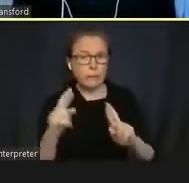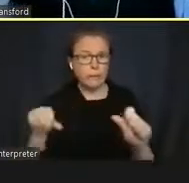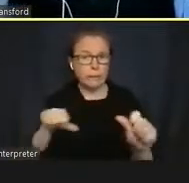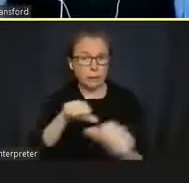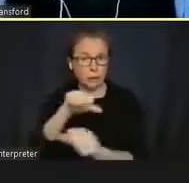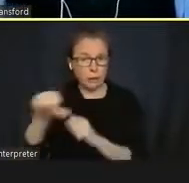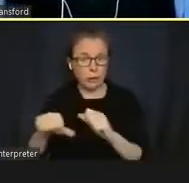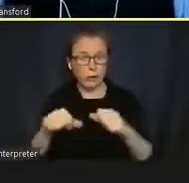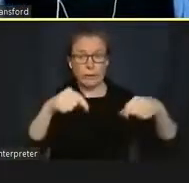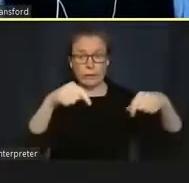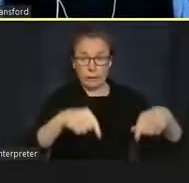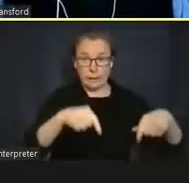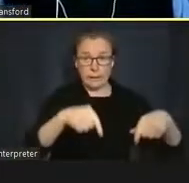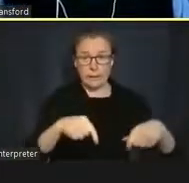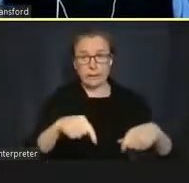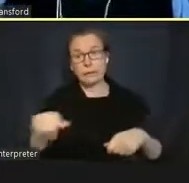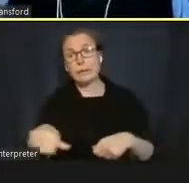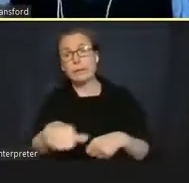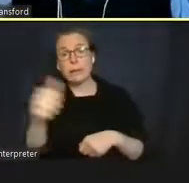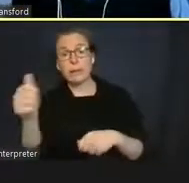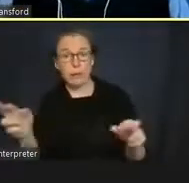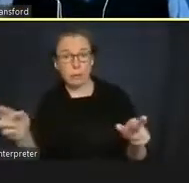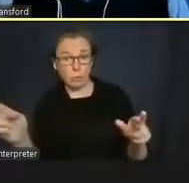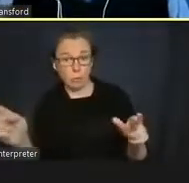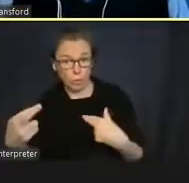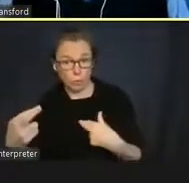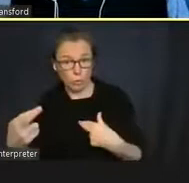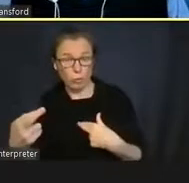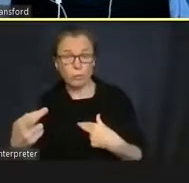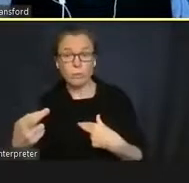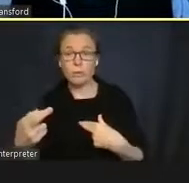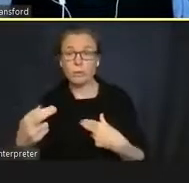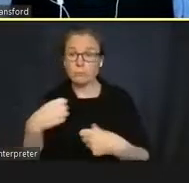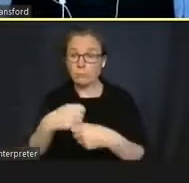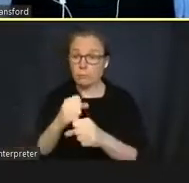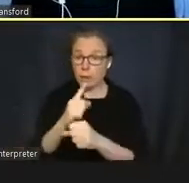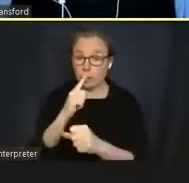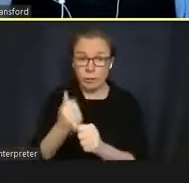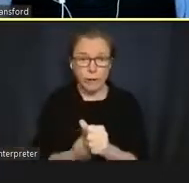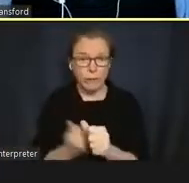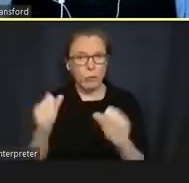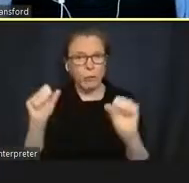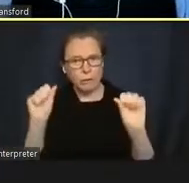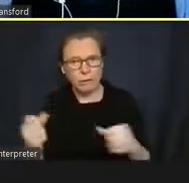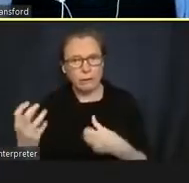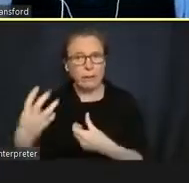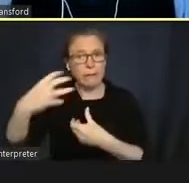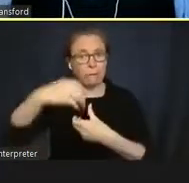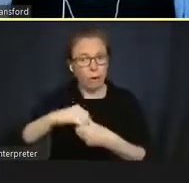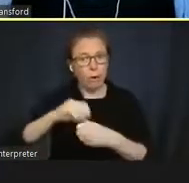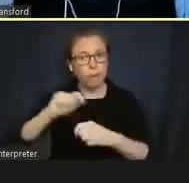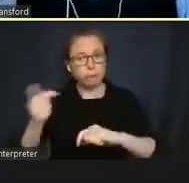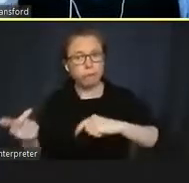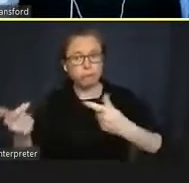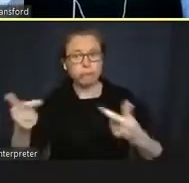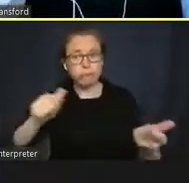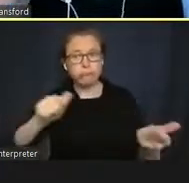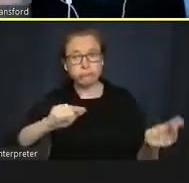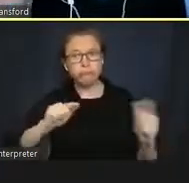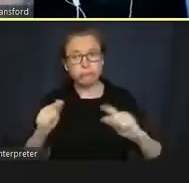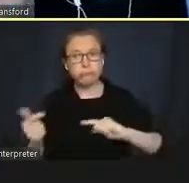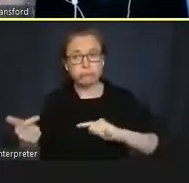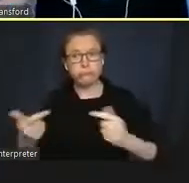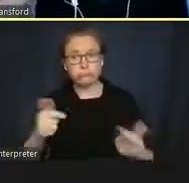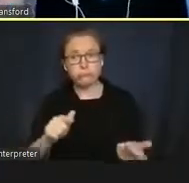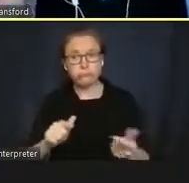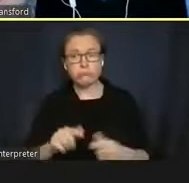sessions, create an opportunity for everyone to engage, and we are asking that we keep